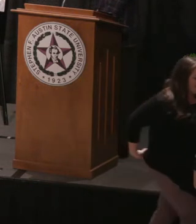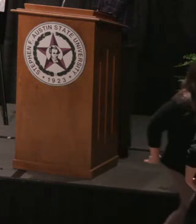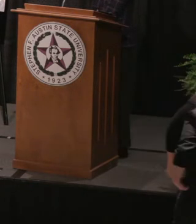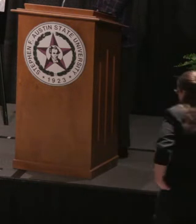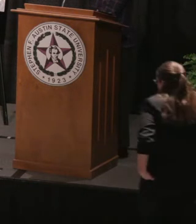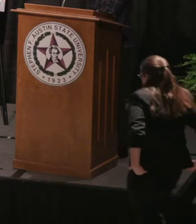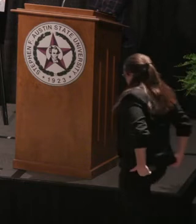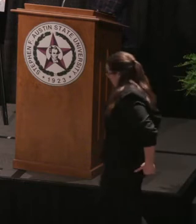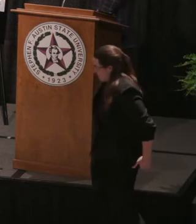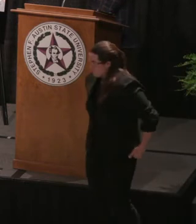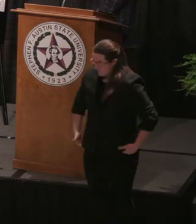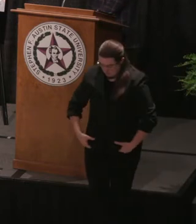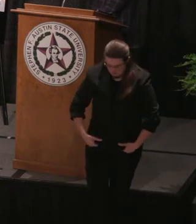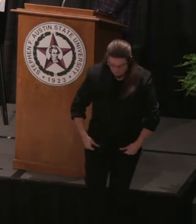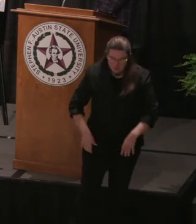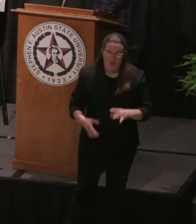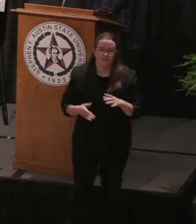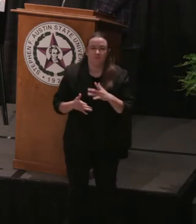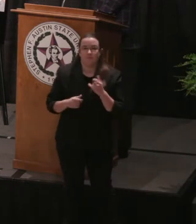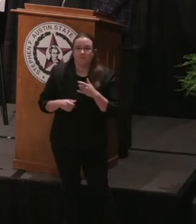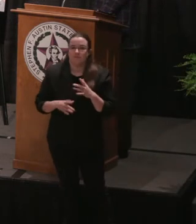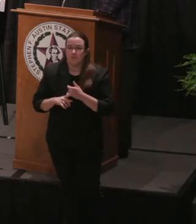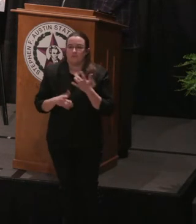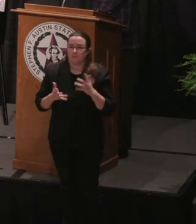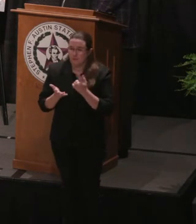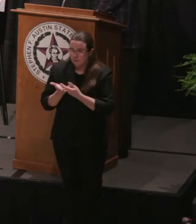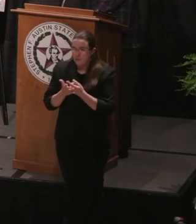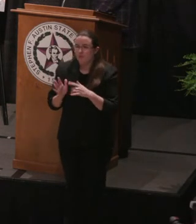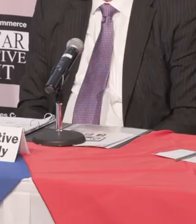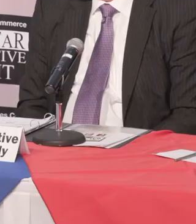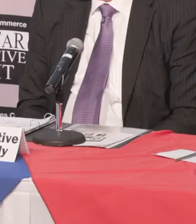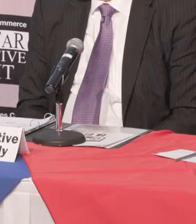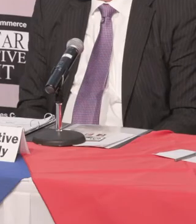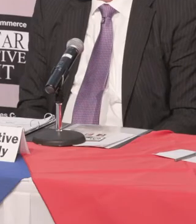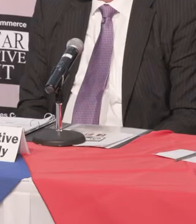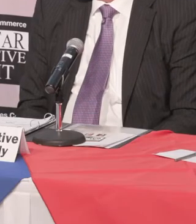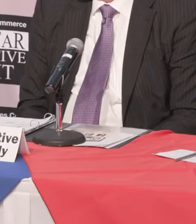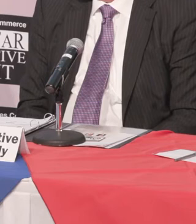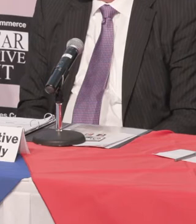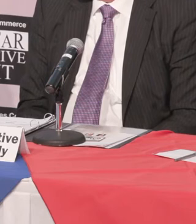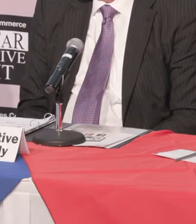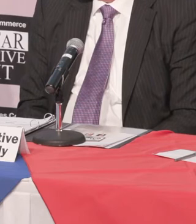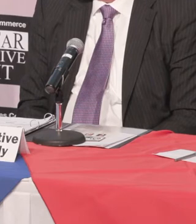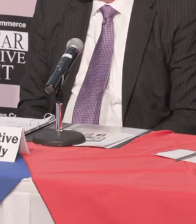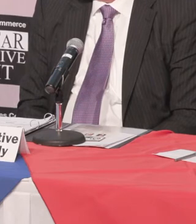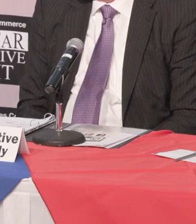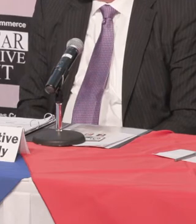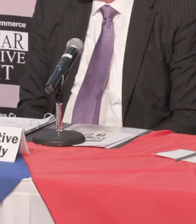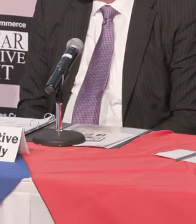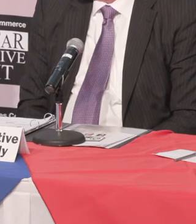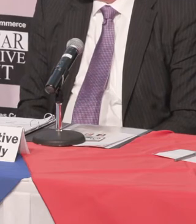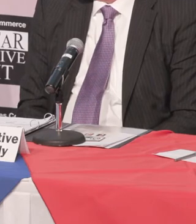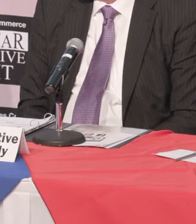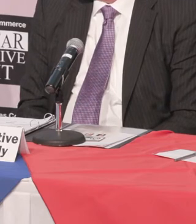One, let me say, in the spirit of what we've been talking about, we've heard it from the speaker this morning, we've heard it from Representative Clardy. I am friends with these three individuals.